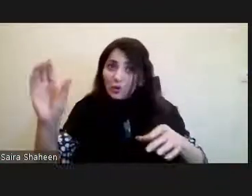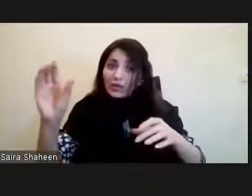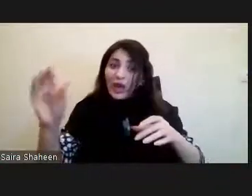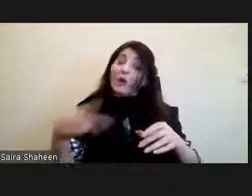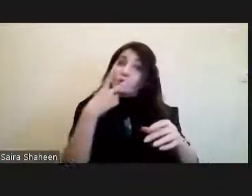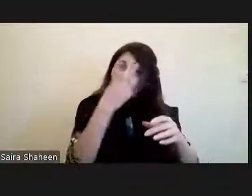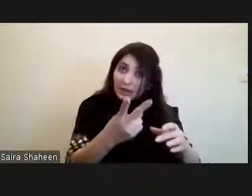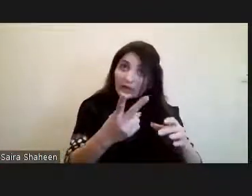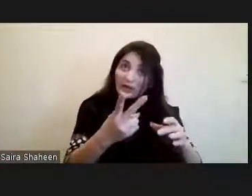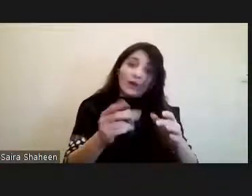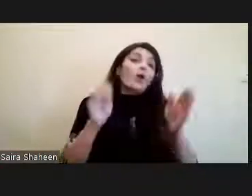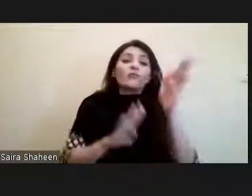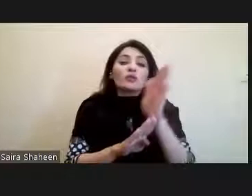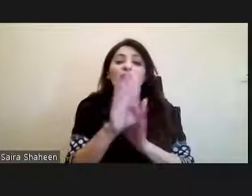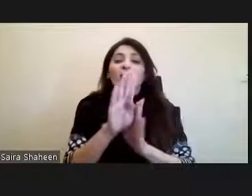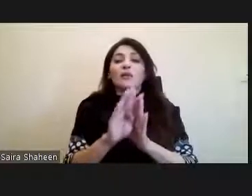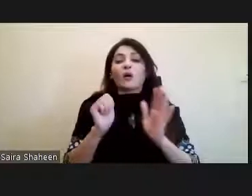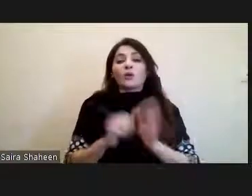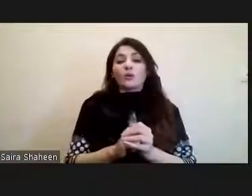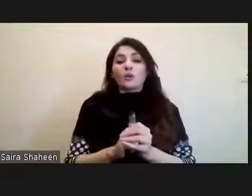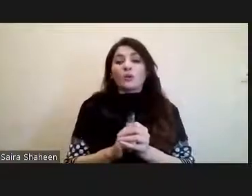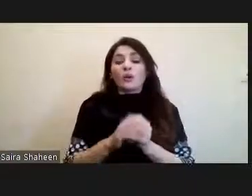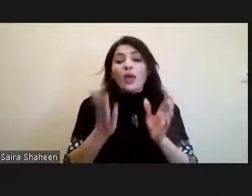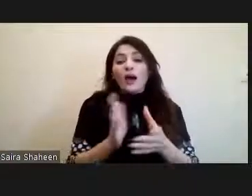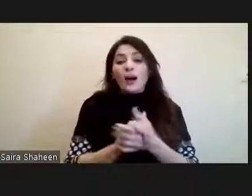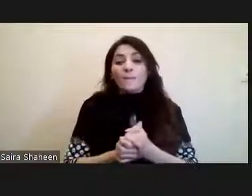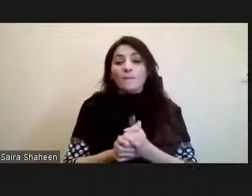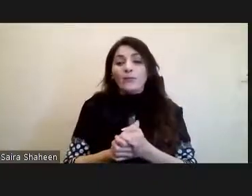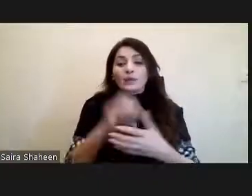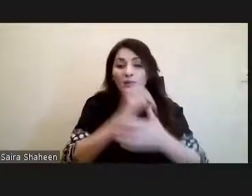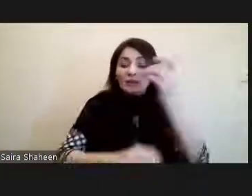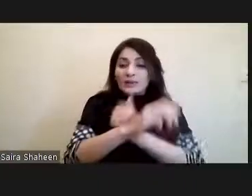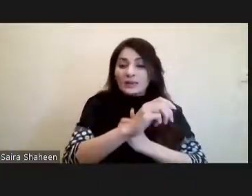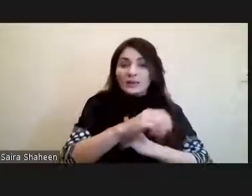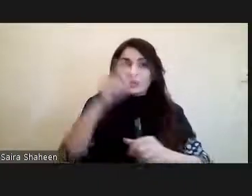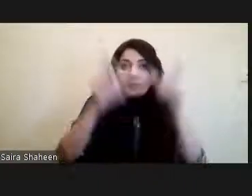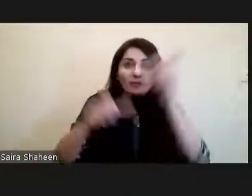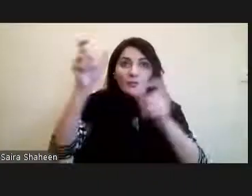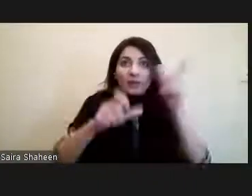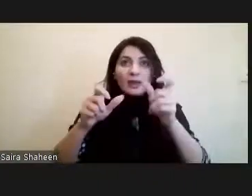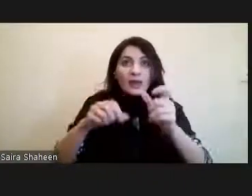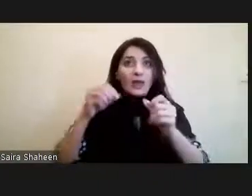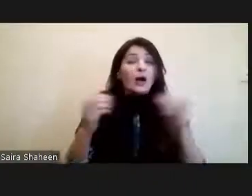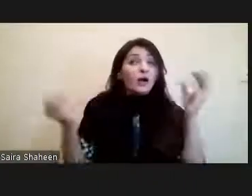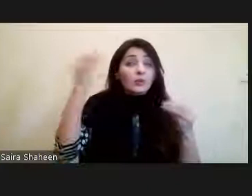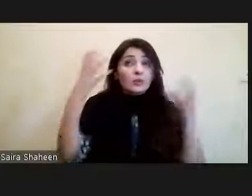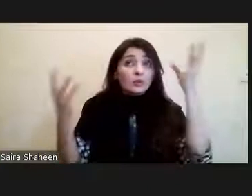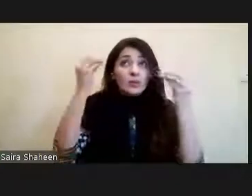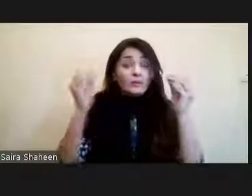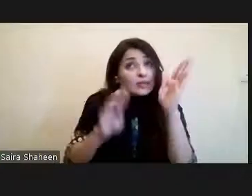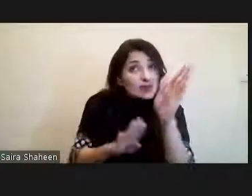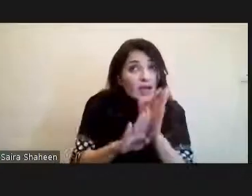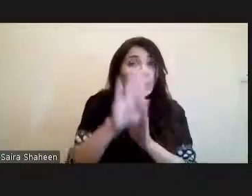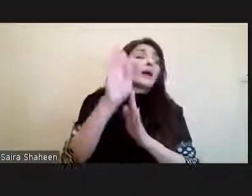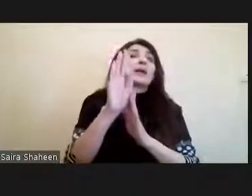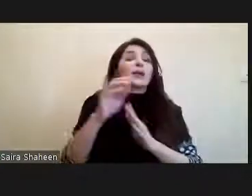people with disabilities and our work to promote economic opportunities and employment. Today, I want to share with you 3 themes that I think you'll find